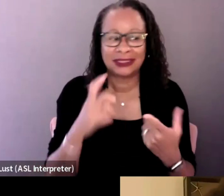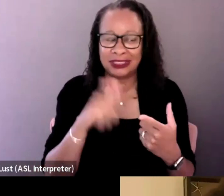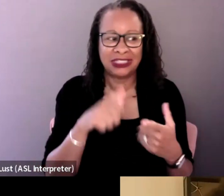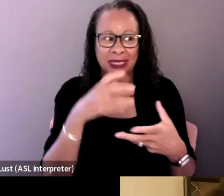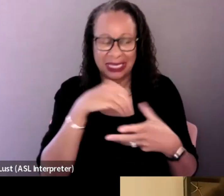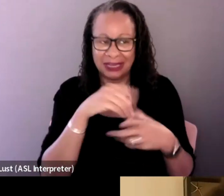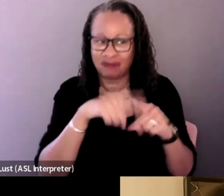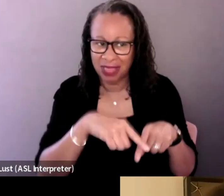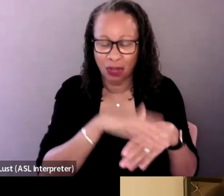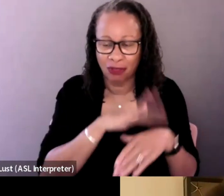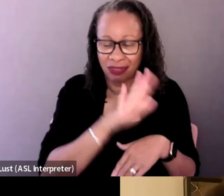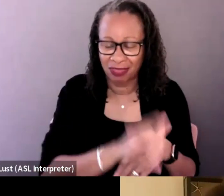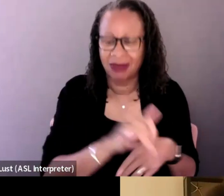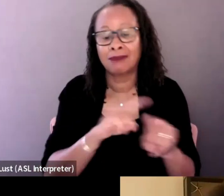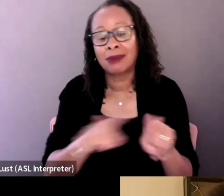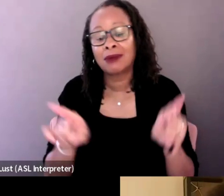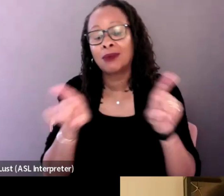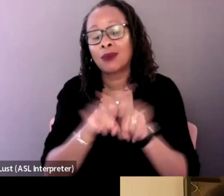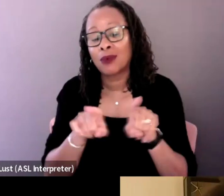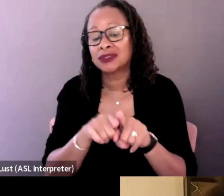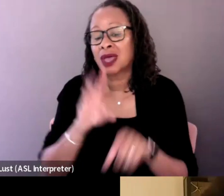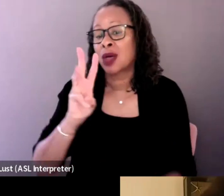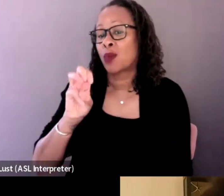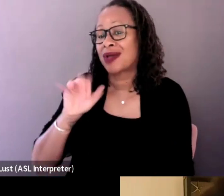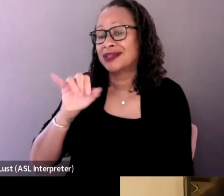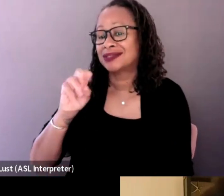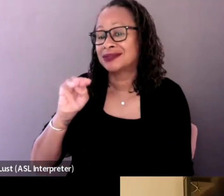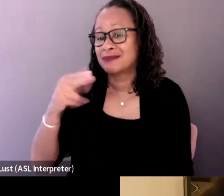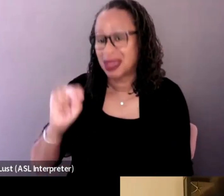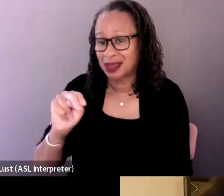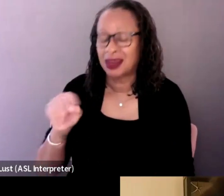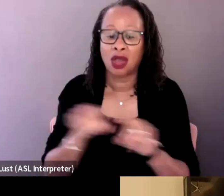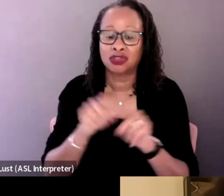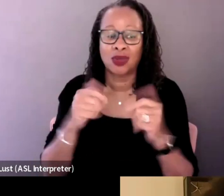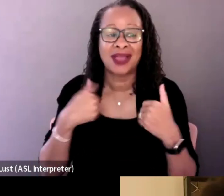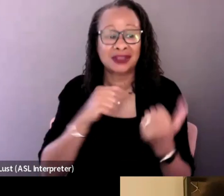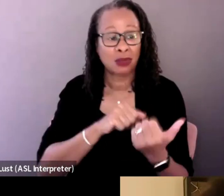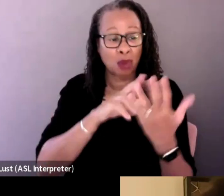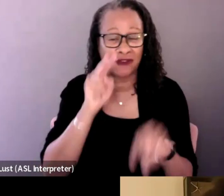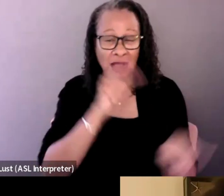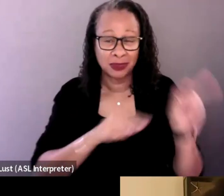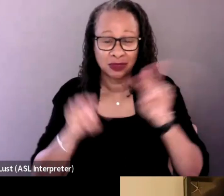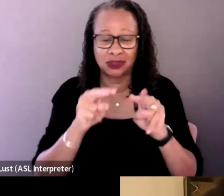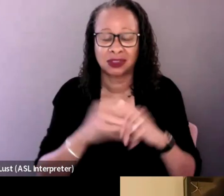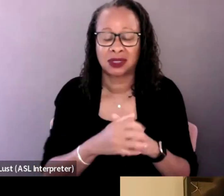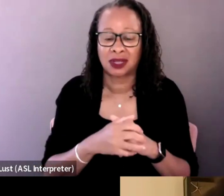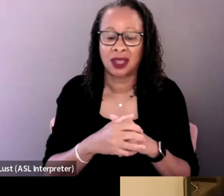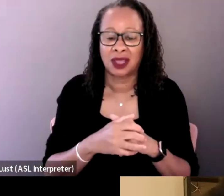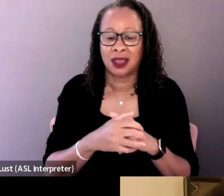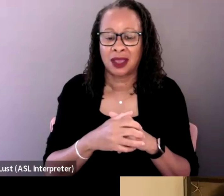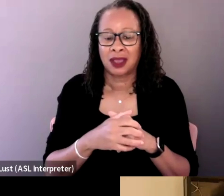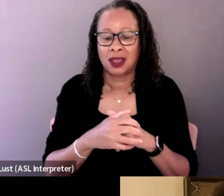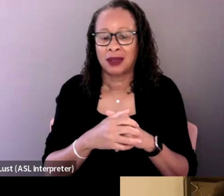to rely on that, but also the Wiseman kind of approach and the observational approach. No, I'm not gonna call it verti because he doesn't like